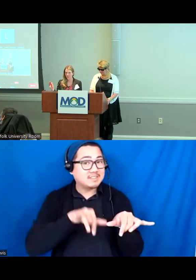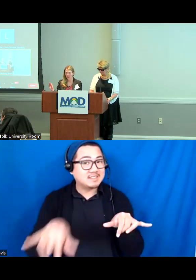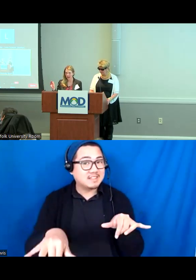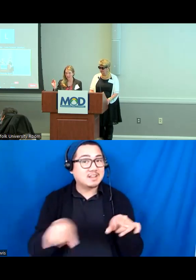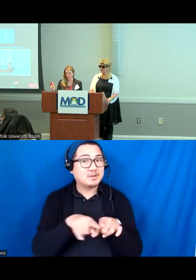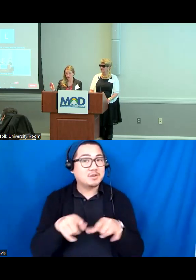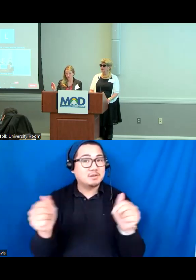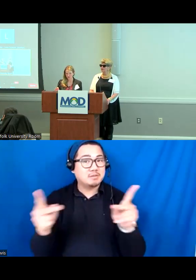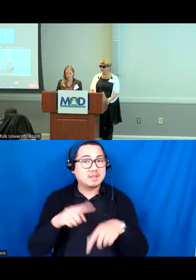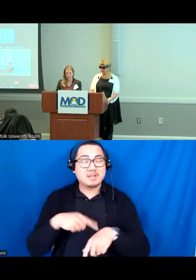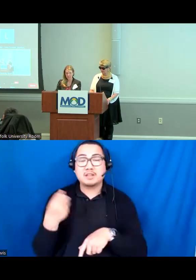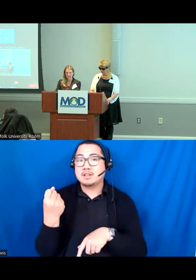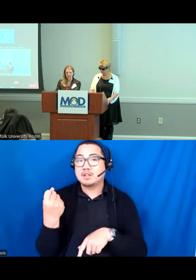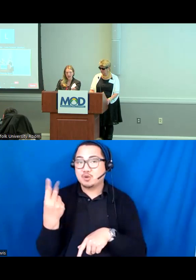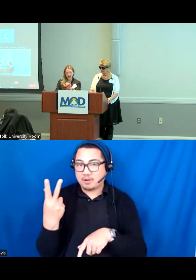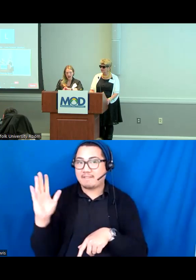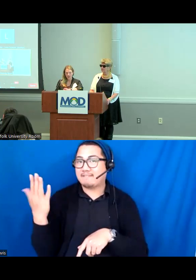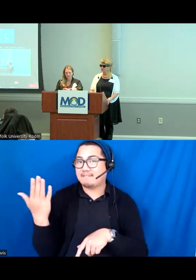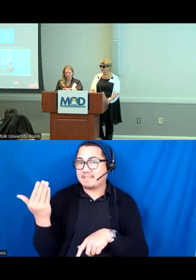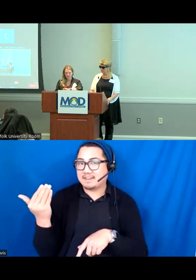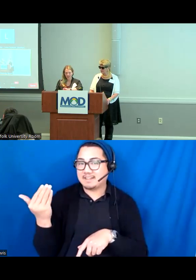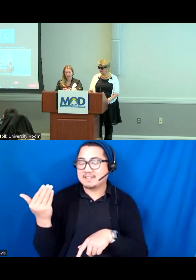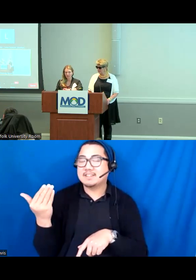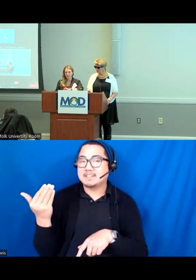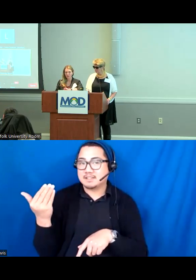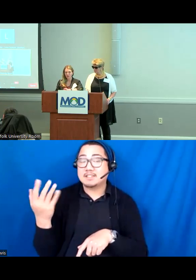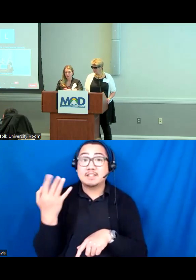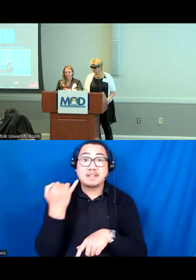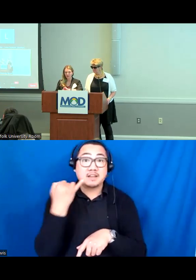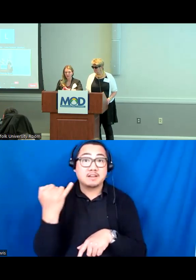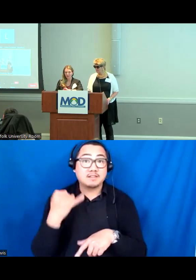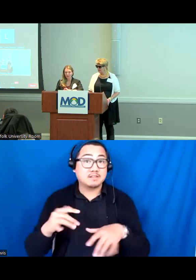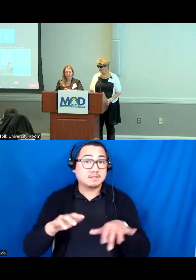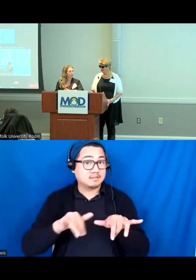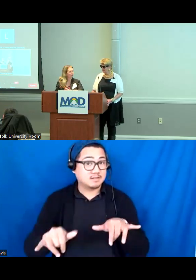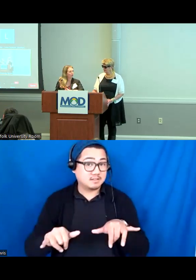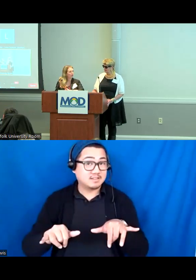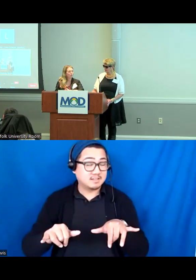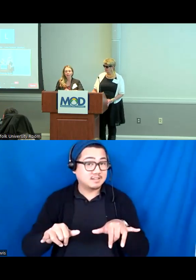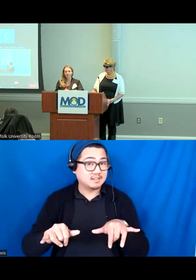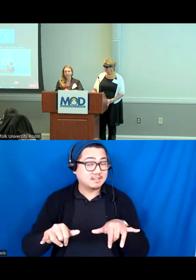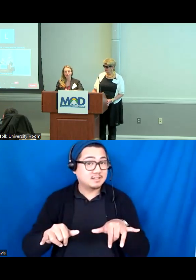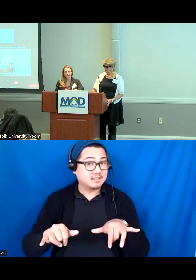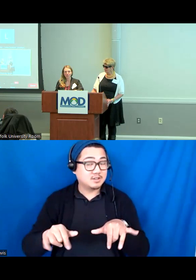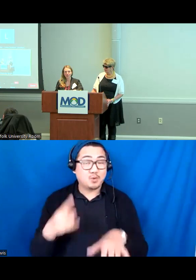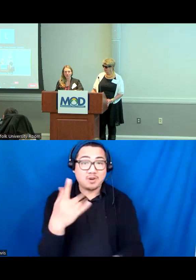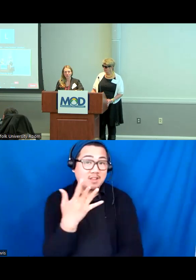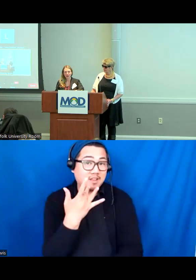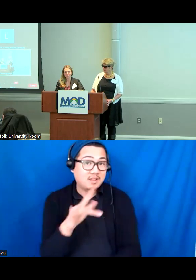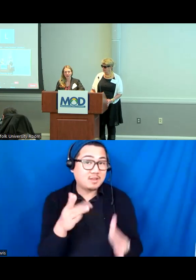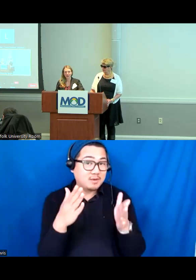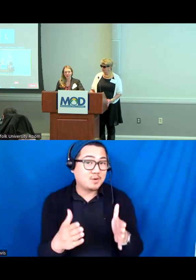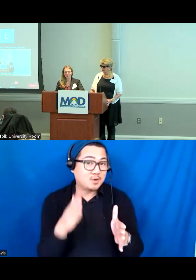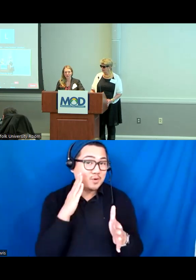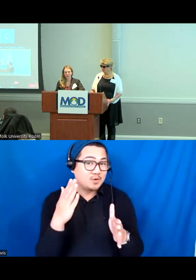come back at 12:15. And if you do, one lucky person will walk